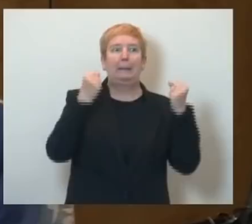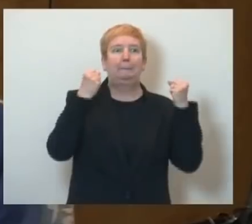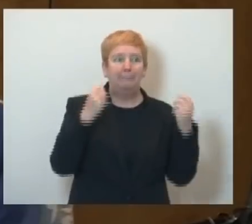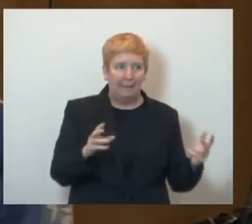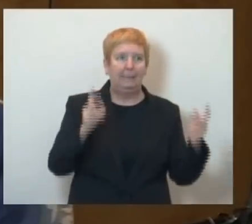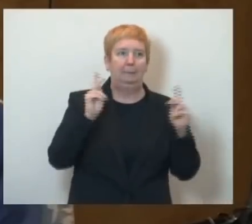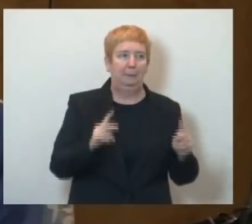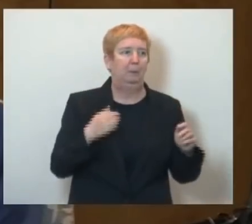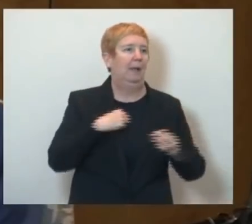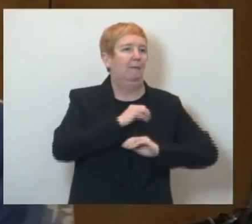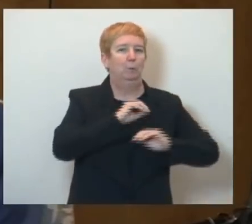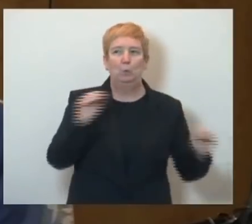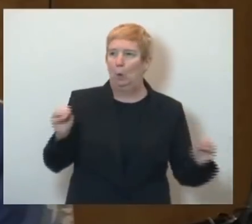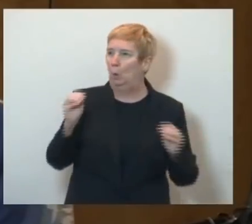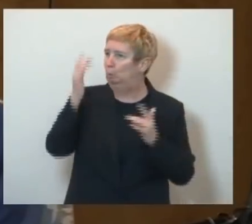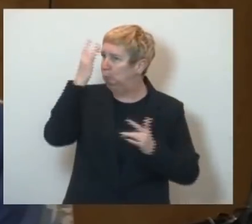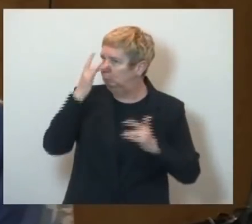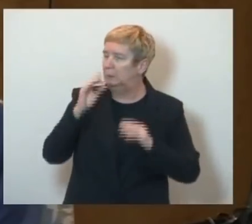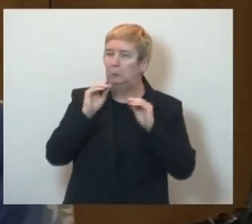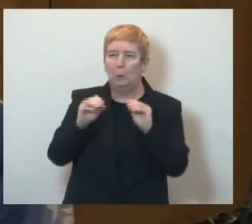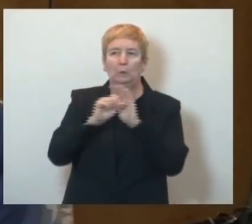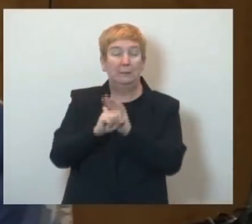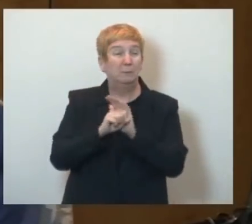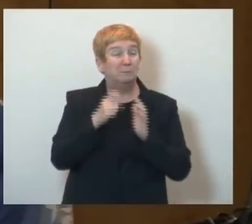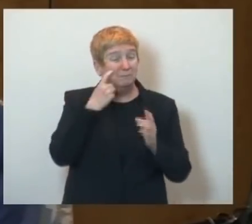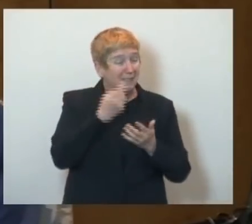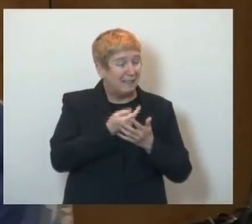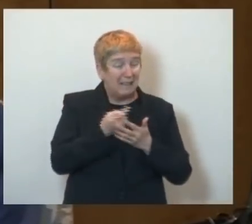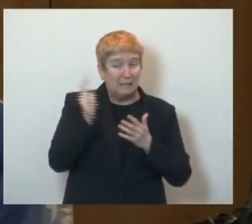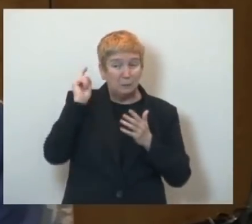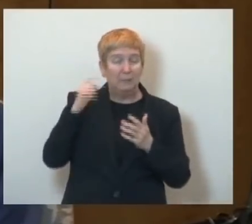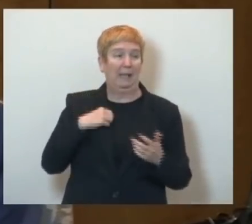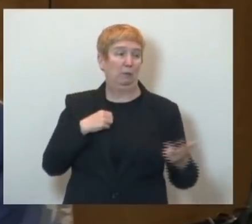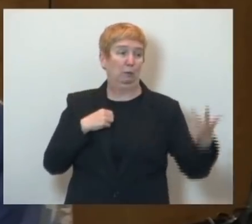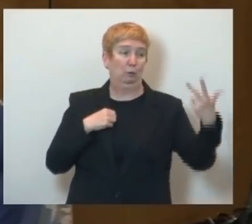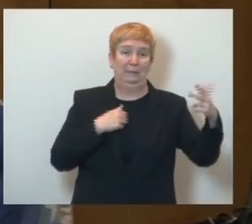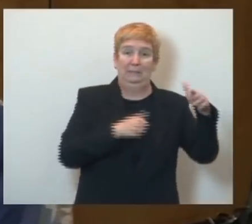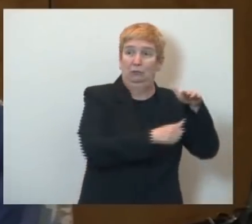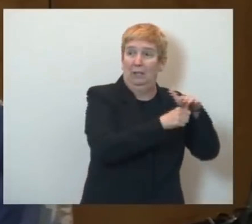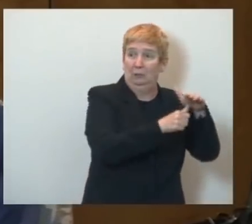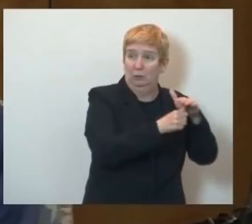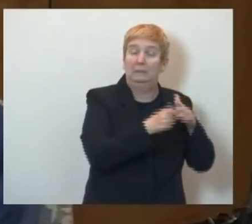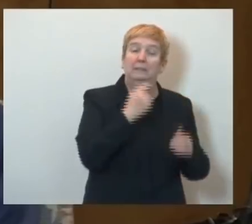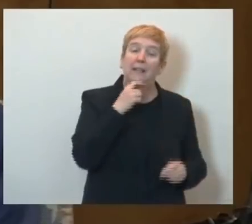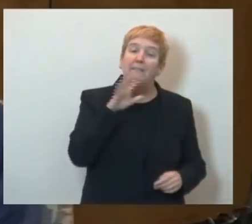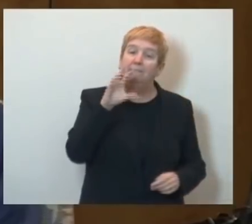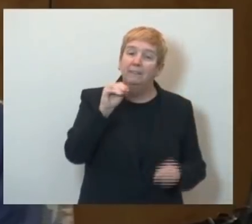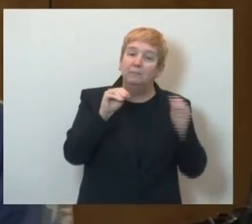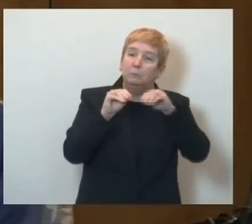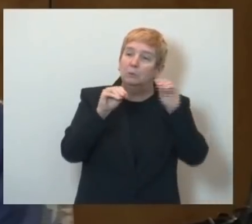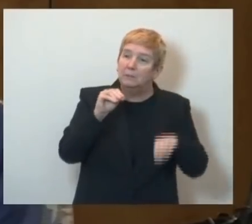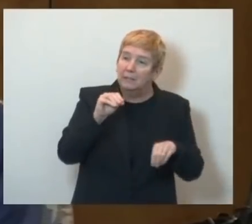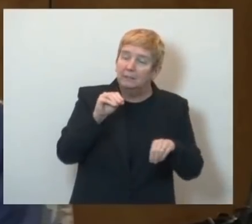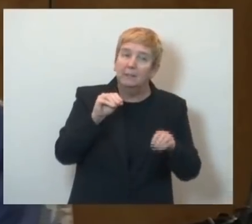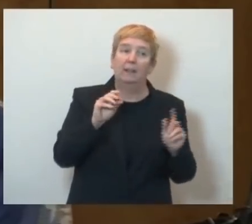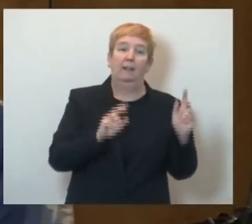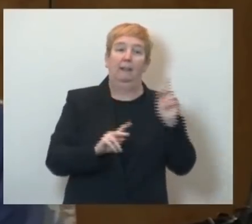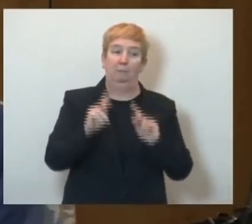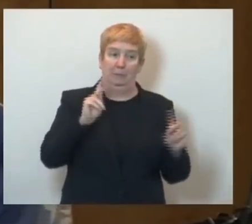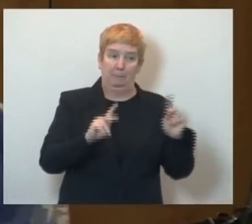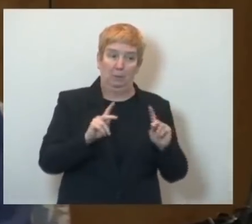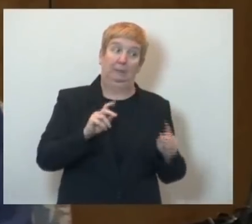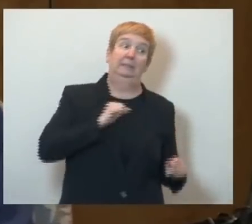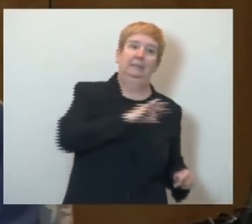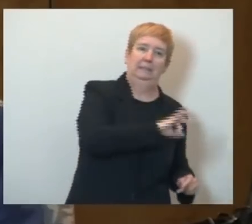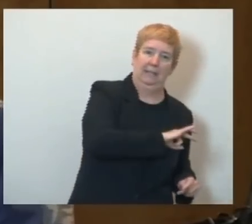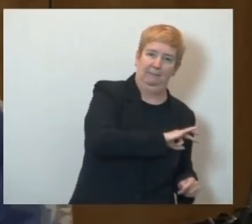And in homeless shelters, there are 3 studies this past week. Up to 50% of people, both staff and